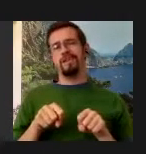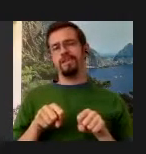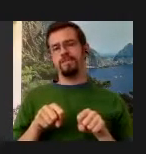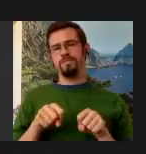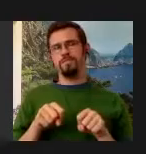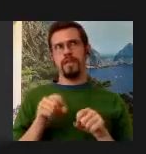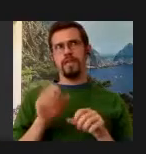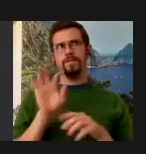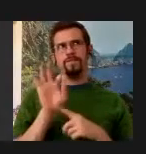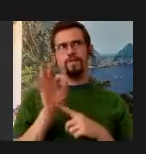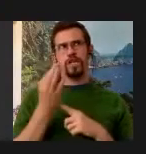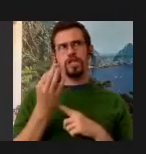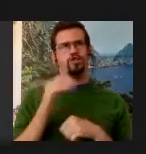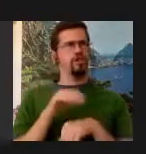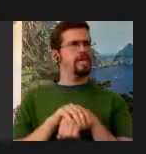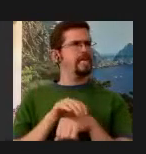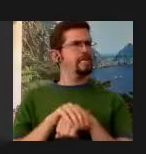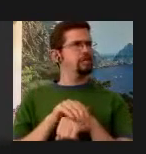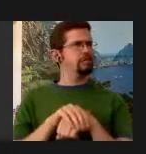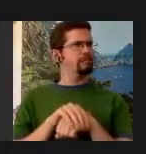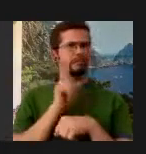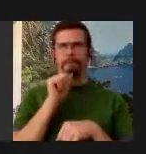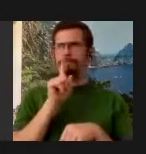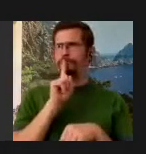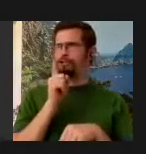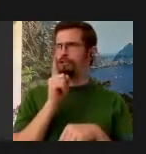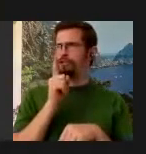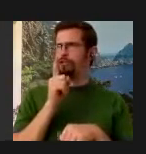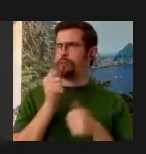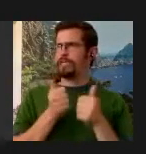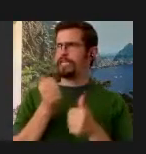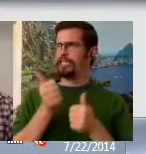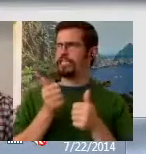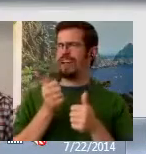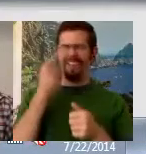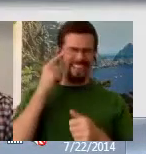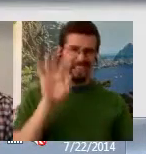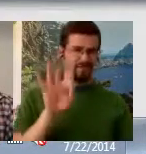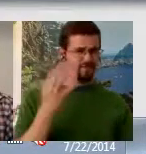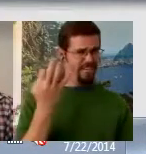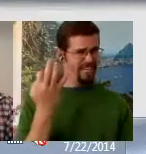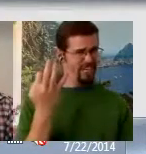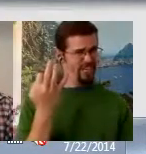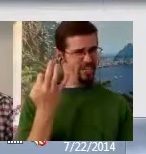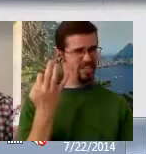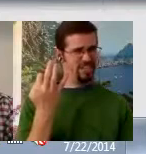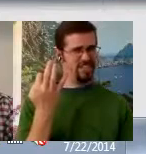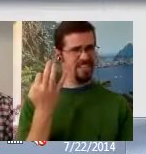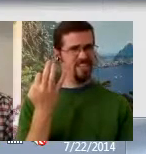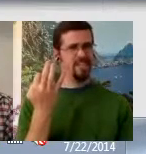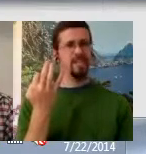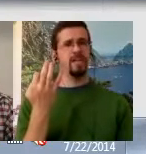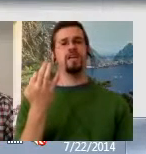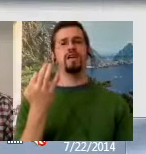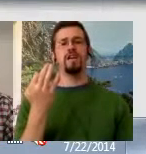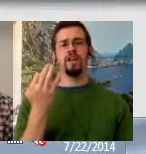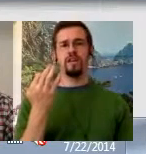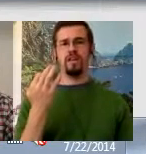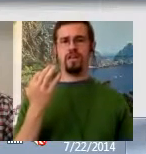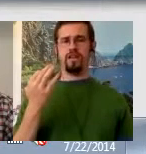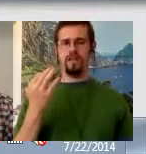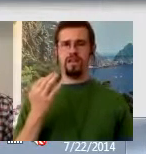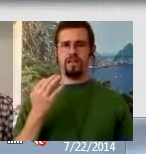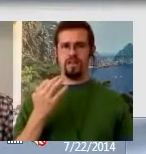French or in English. I even forgot the name. It's Forum. It's in French. I'm sorry. It's Forum Tunisien